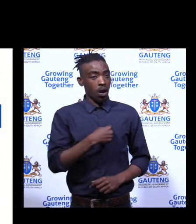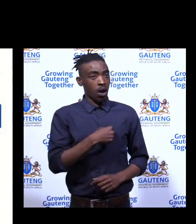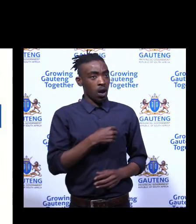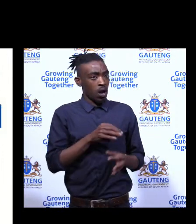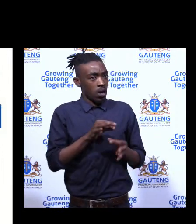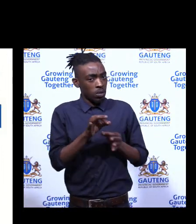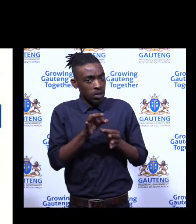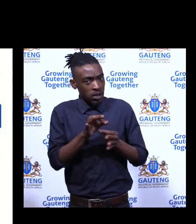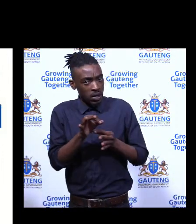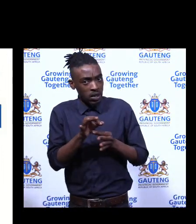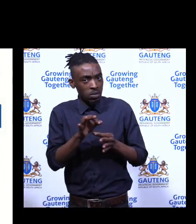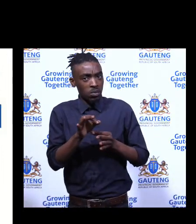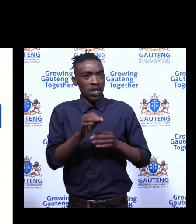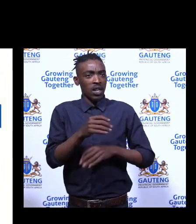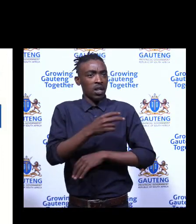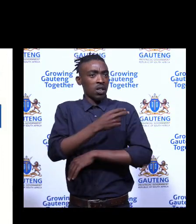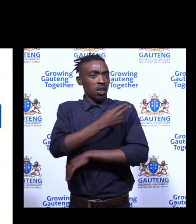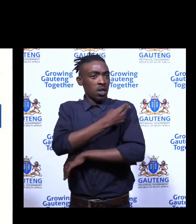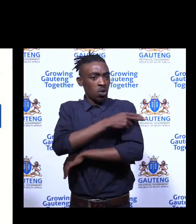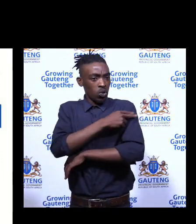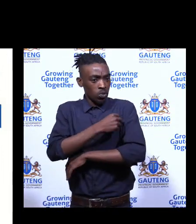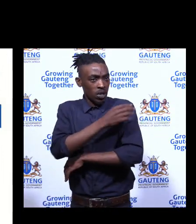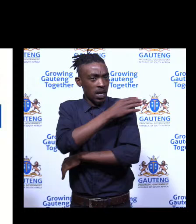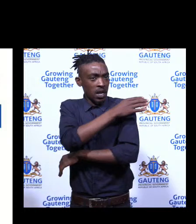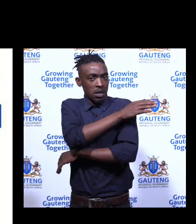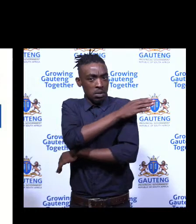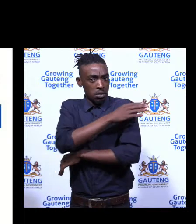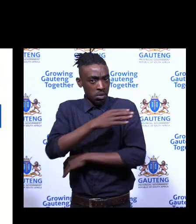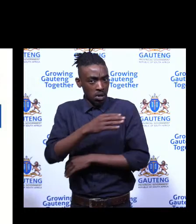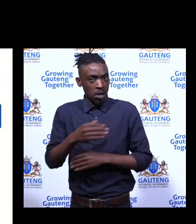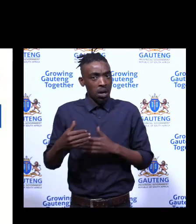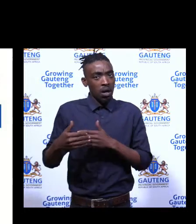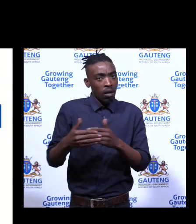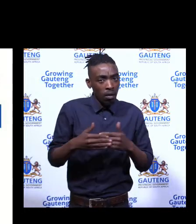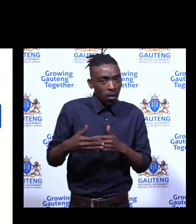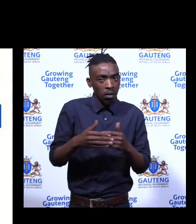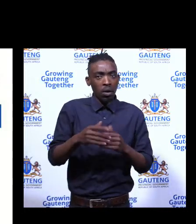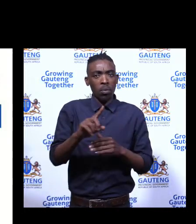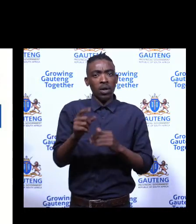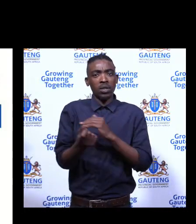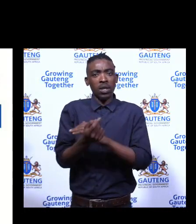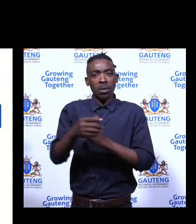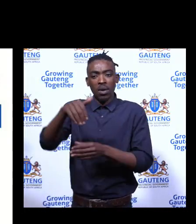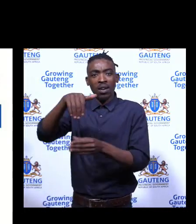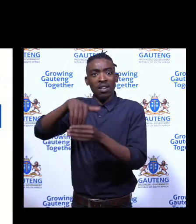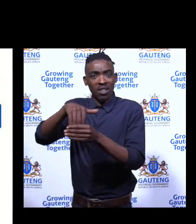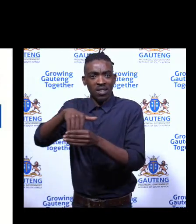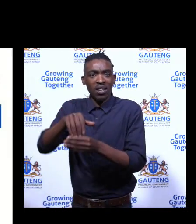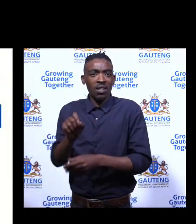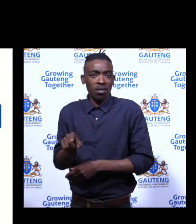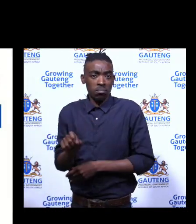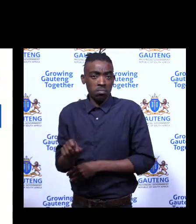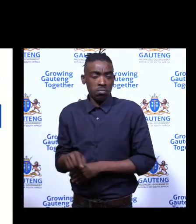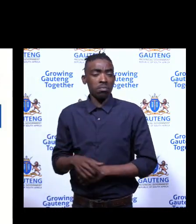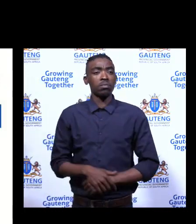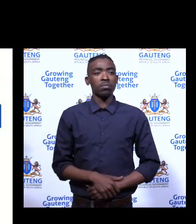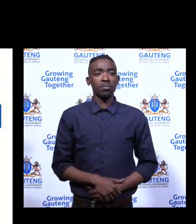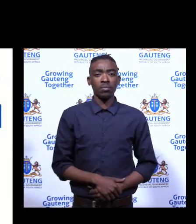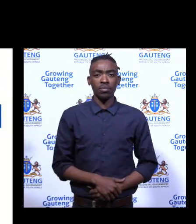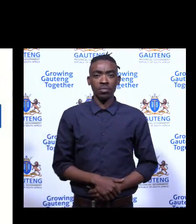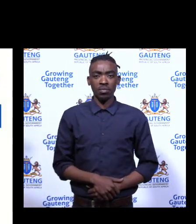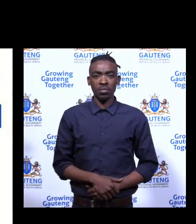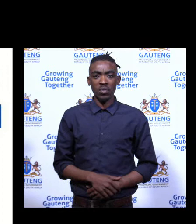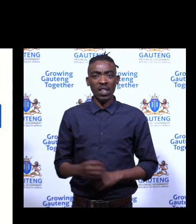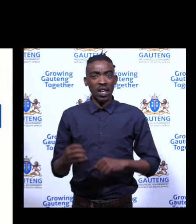clinical care, and having been experiencing the work and the